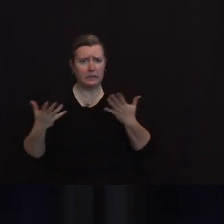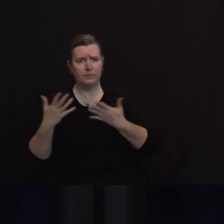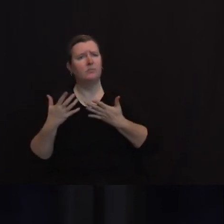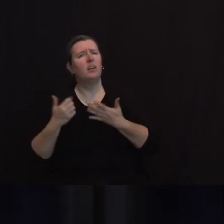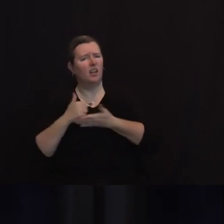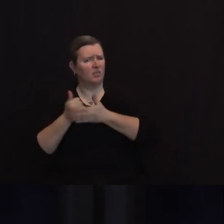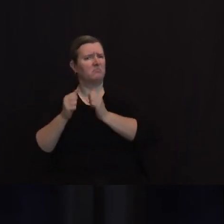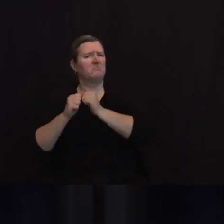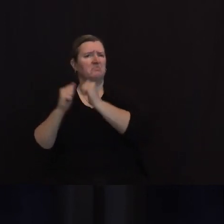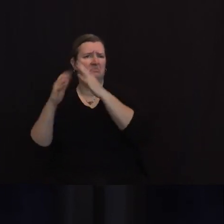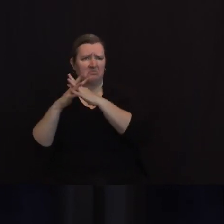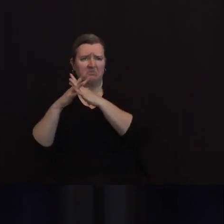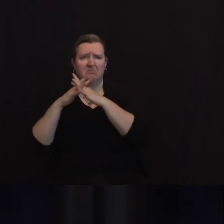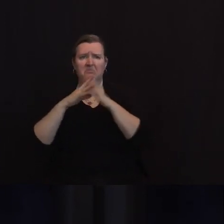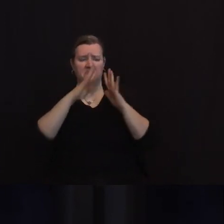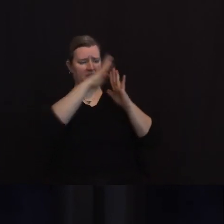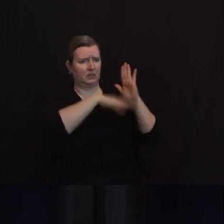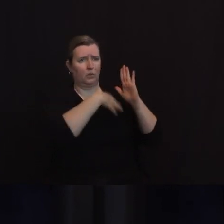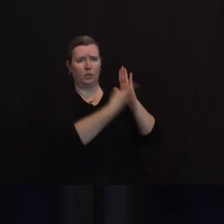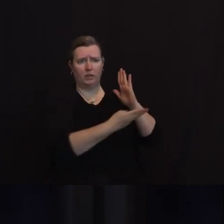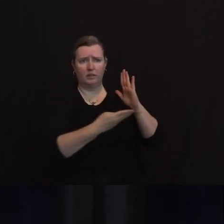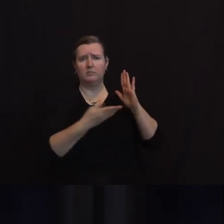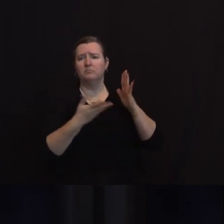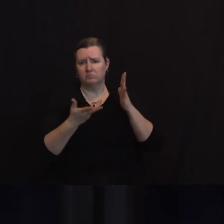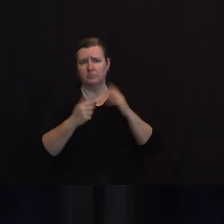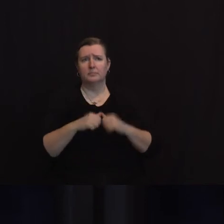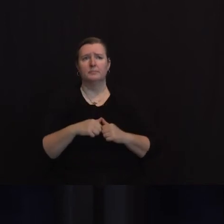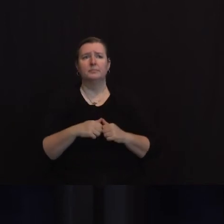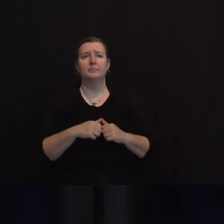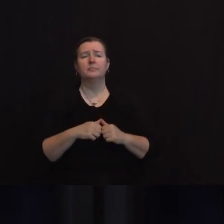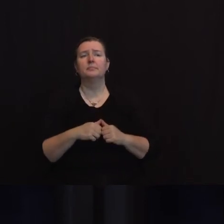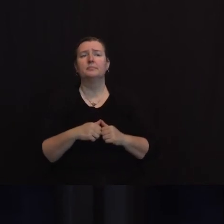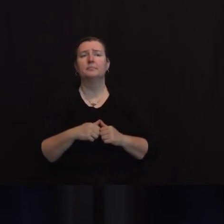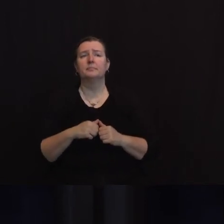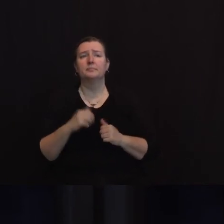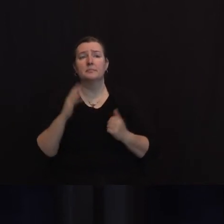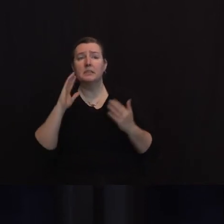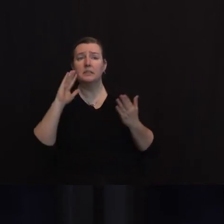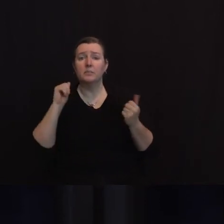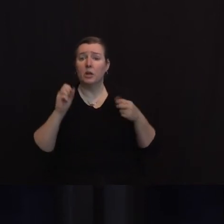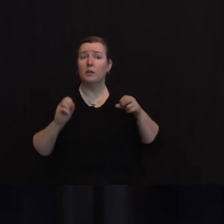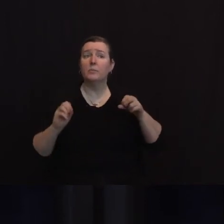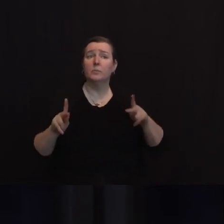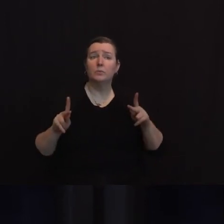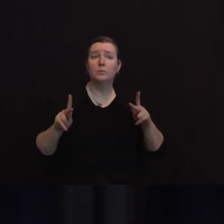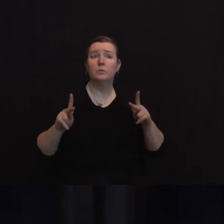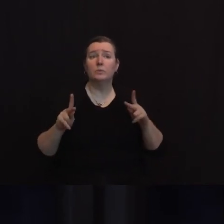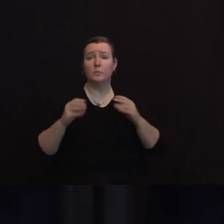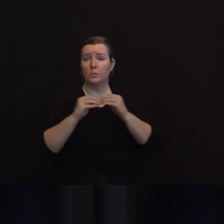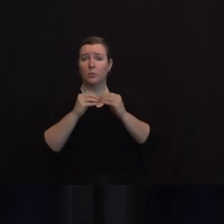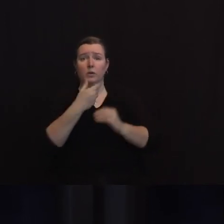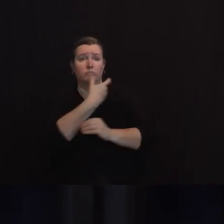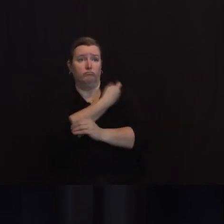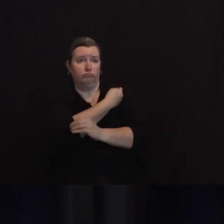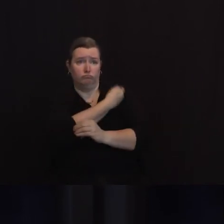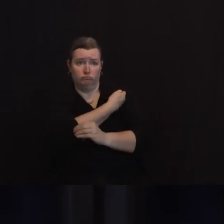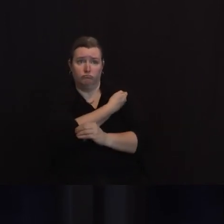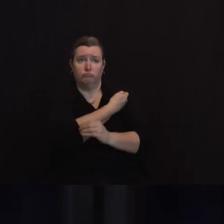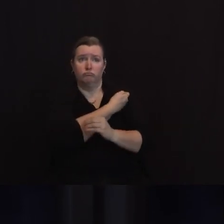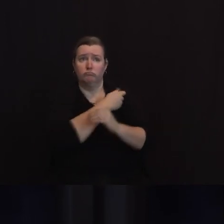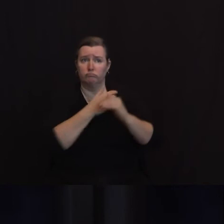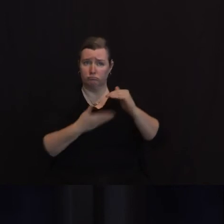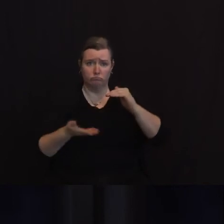the opportunity for everyone to get vaccinated to increase as the vaccine manufacturers have committed to